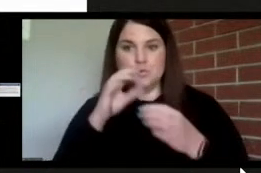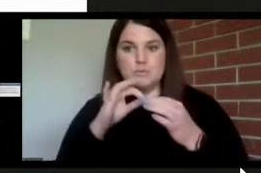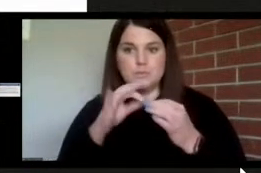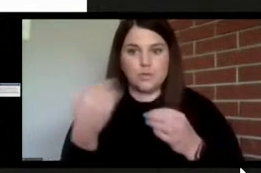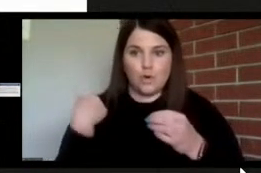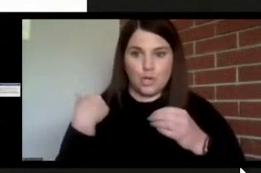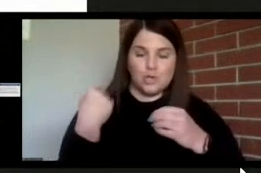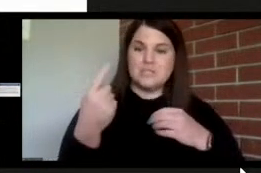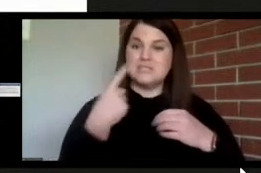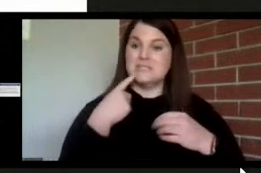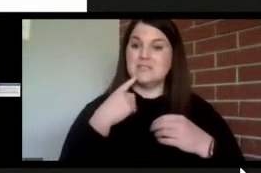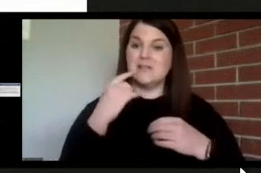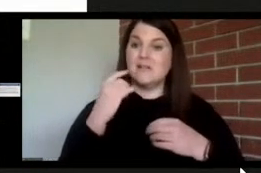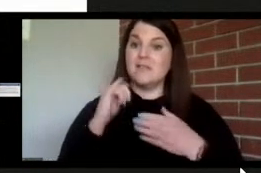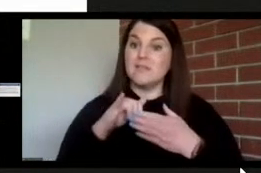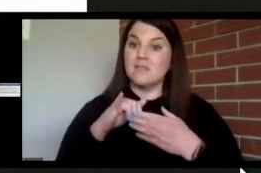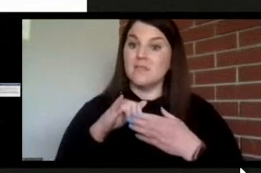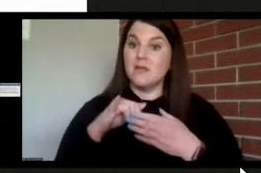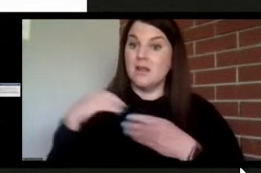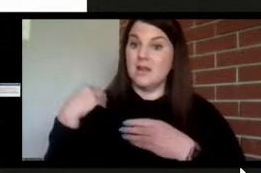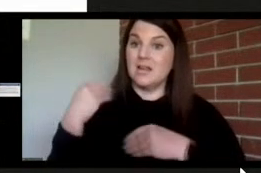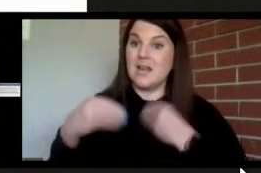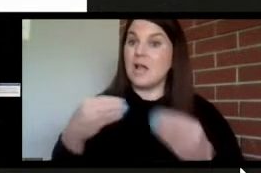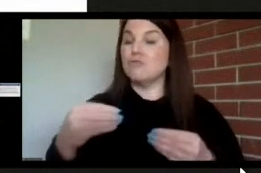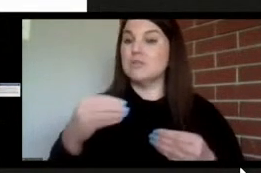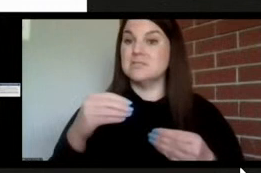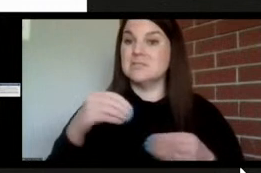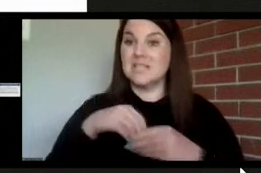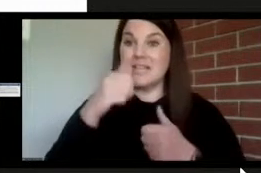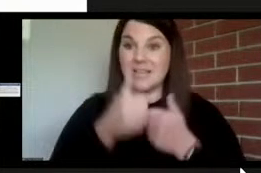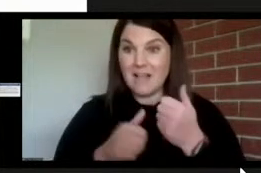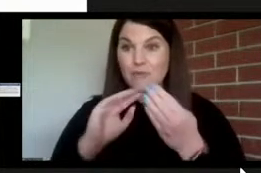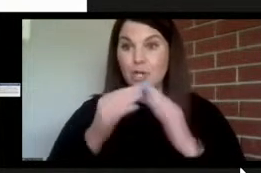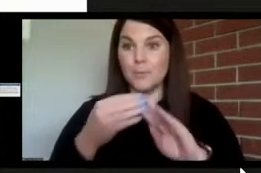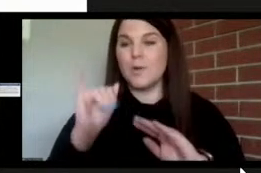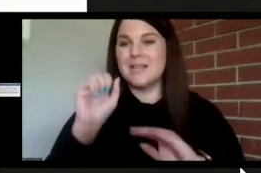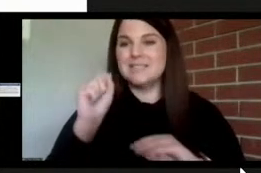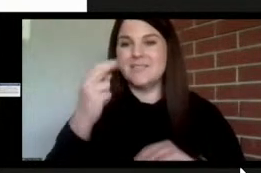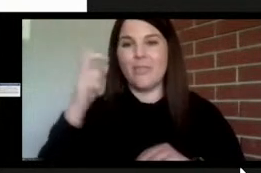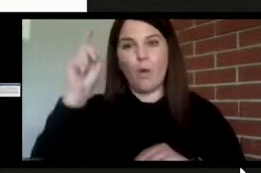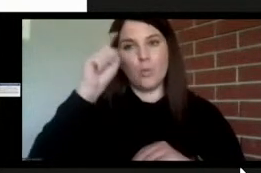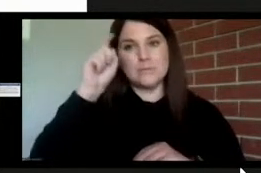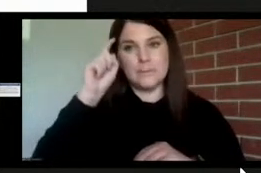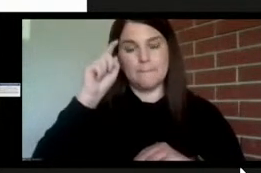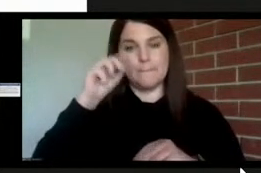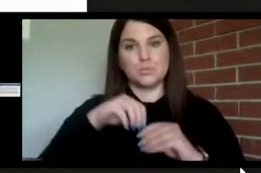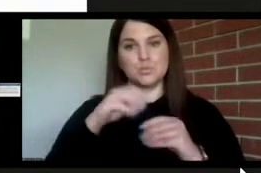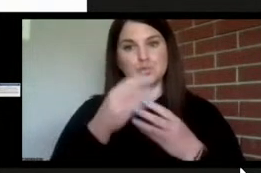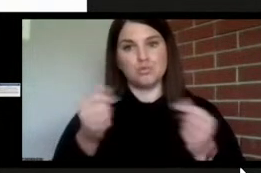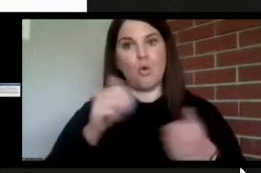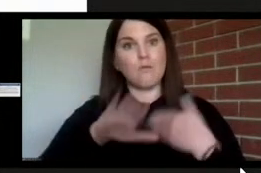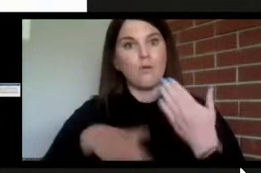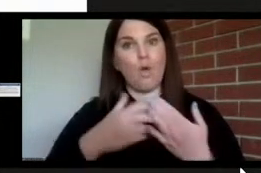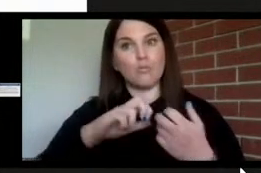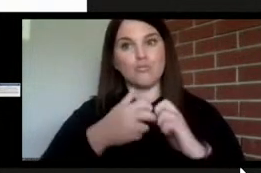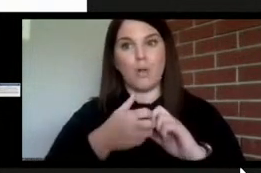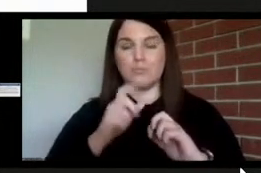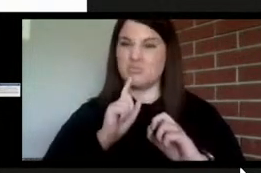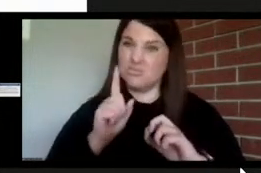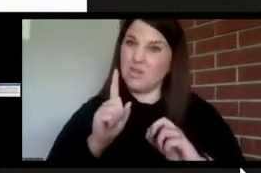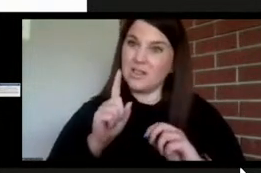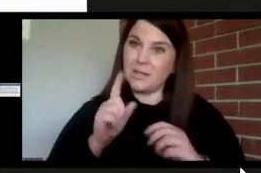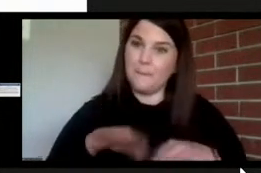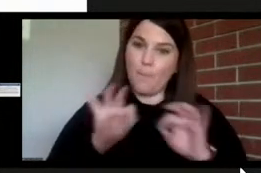said, inherent in every community is the wisdom to solve its own problems. That is so important. It's important for all things in public health,